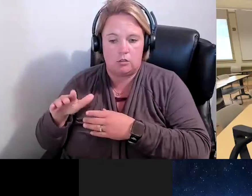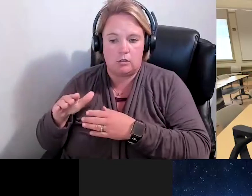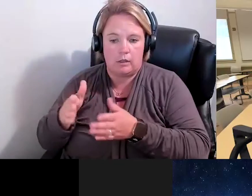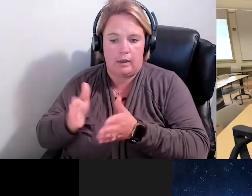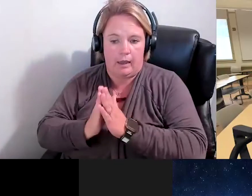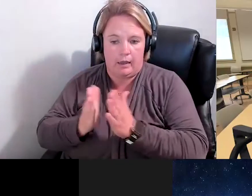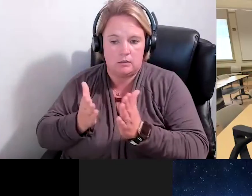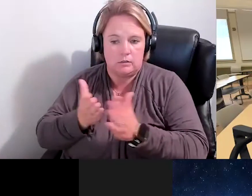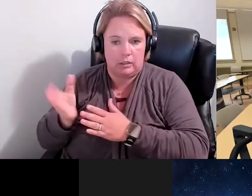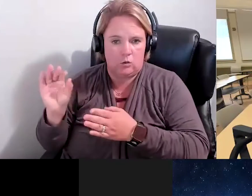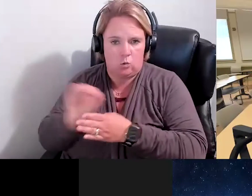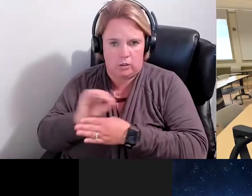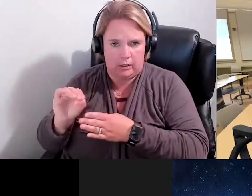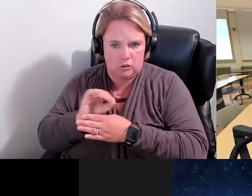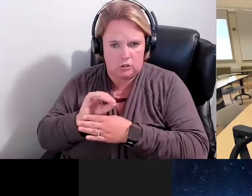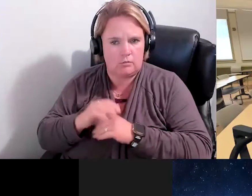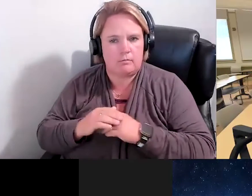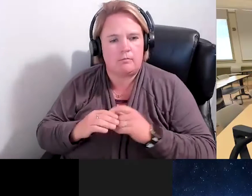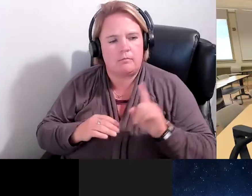orientation.